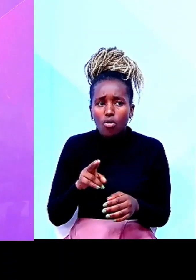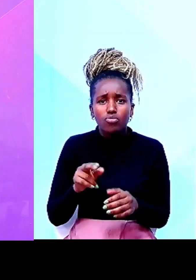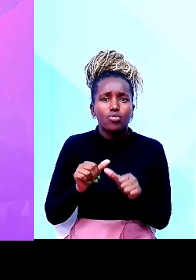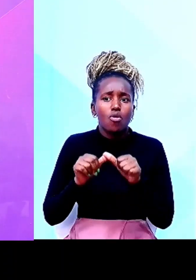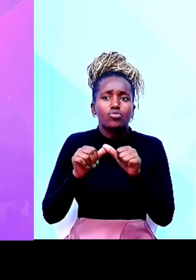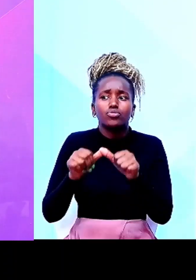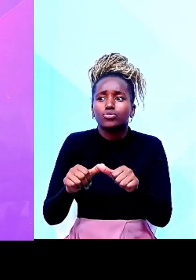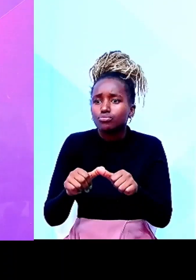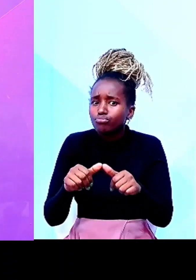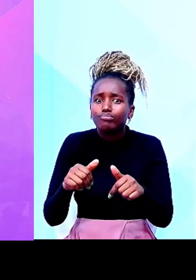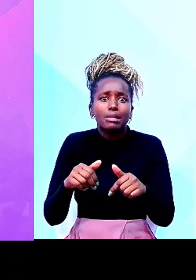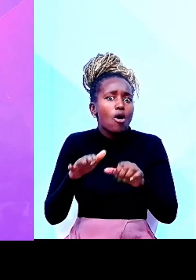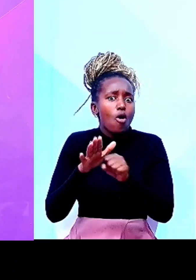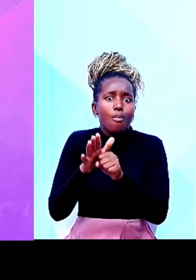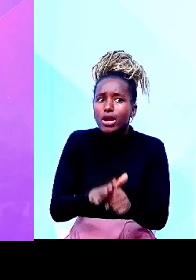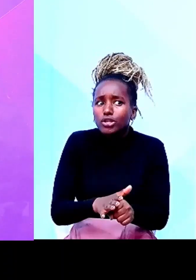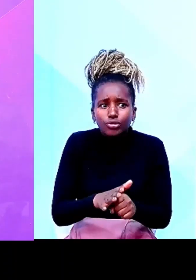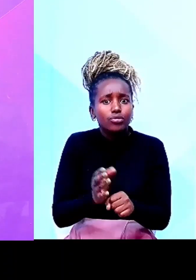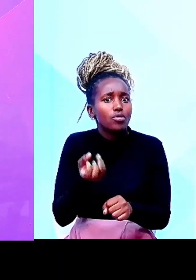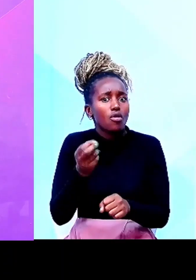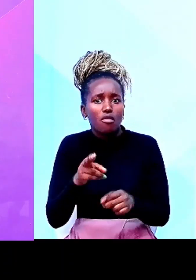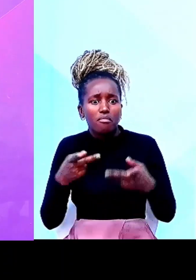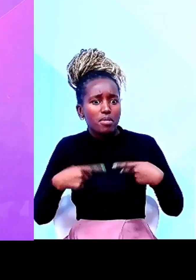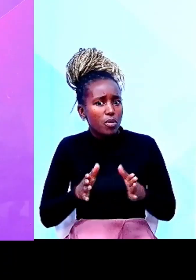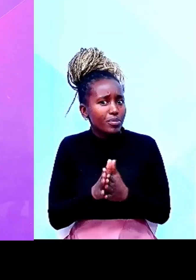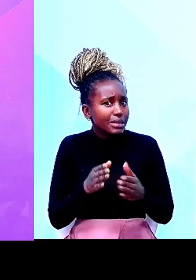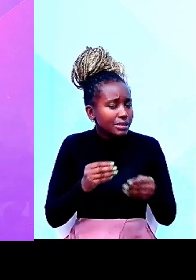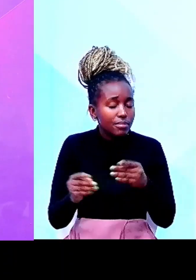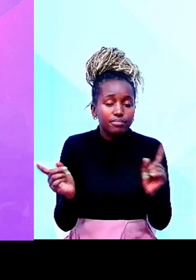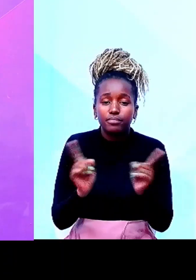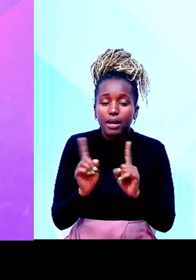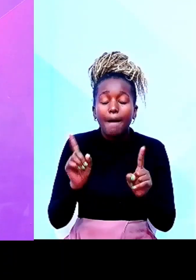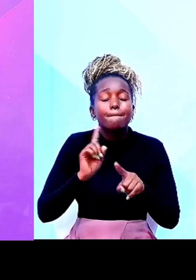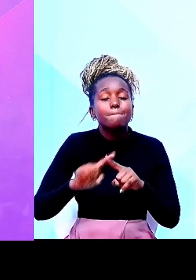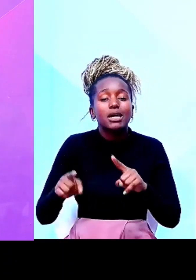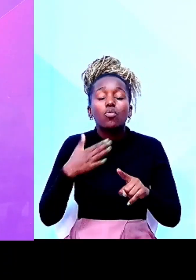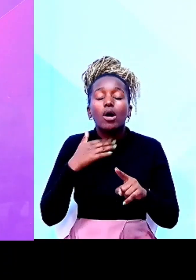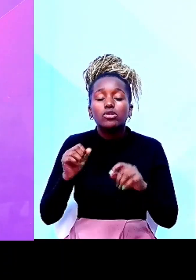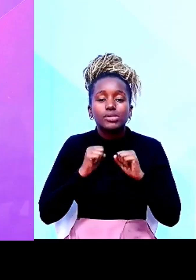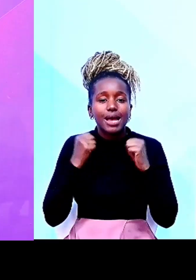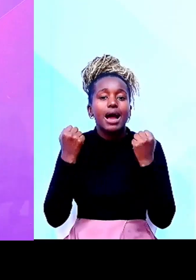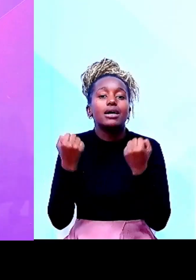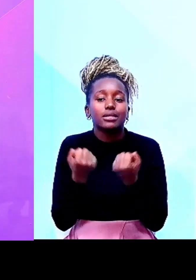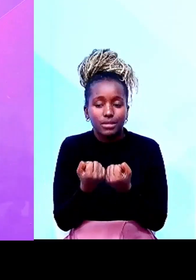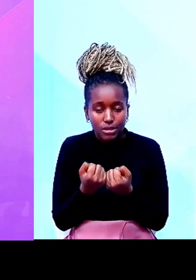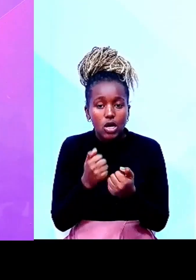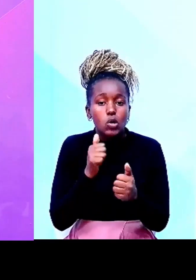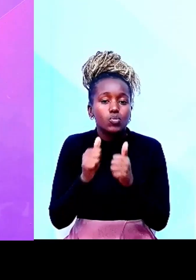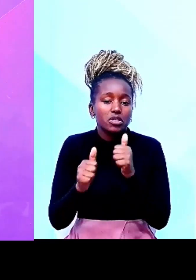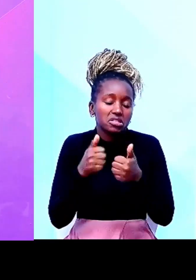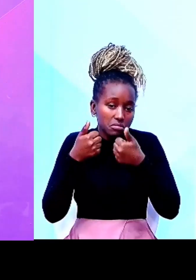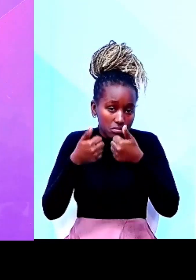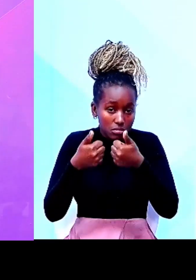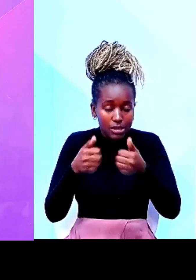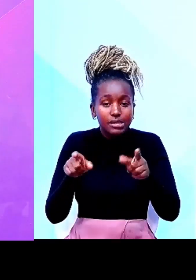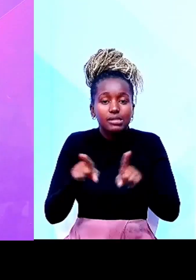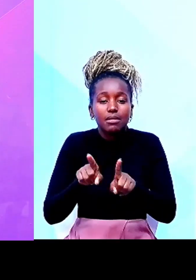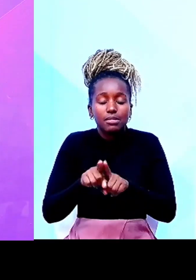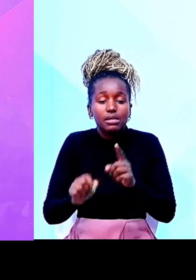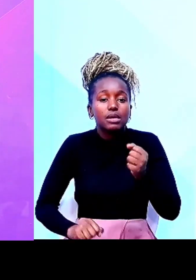discriminating persons with disability, and to accept them in the society and to support them whenever